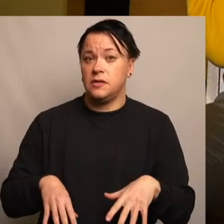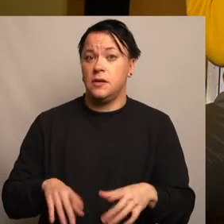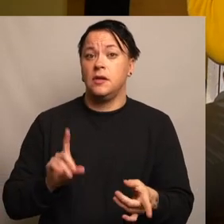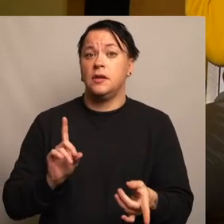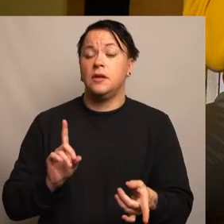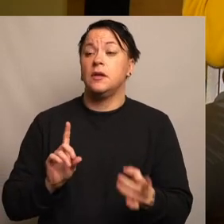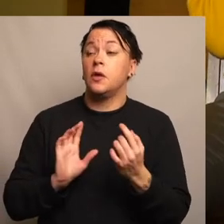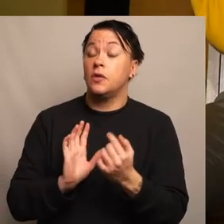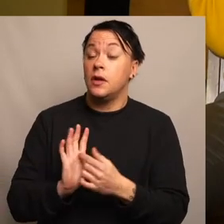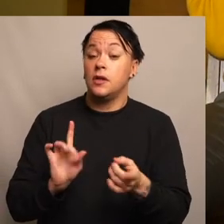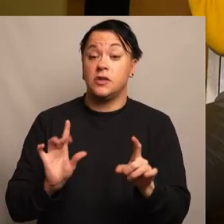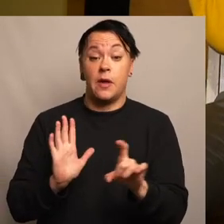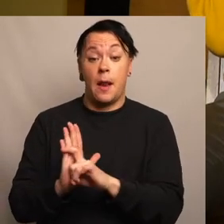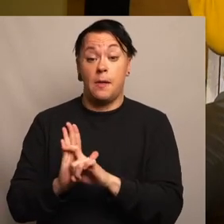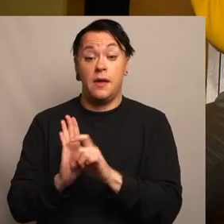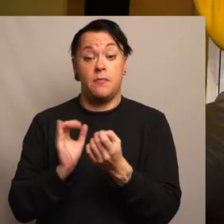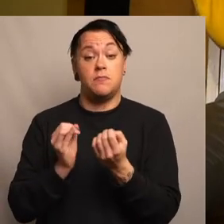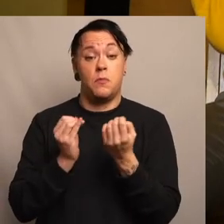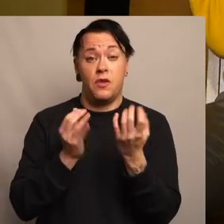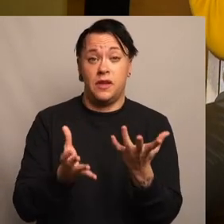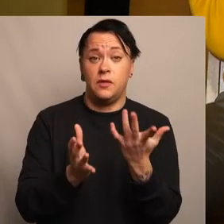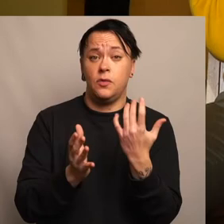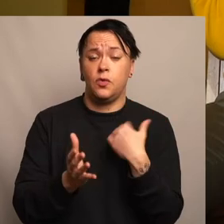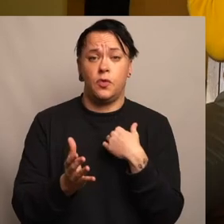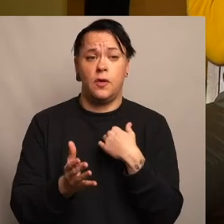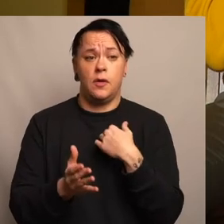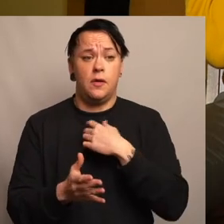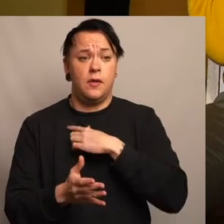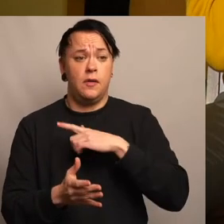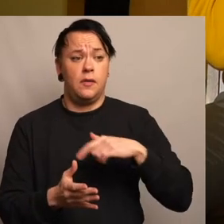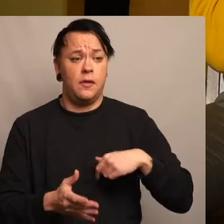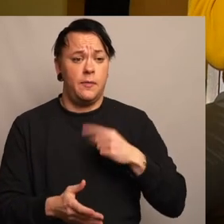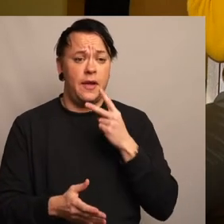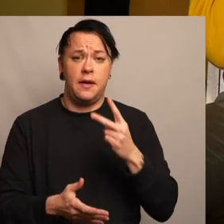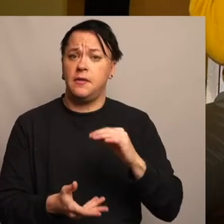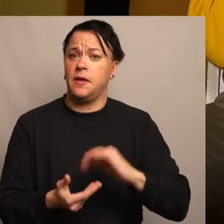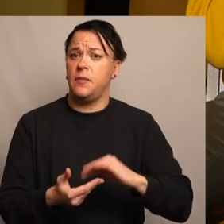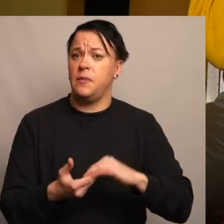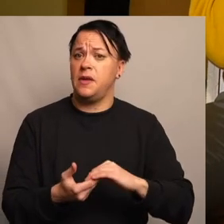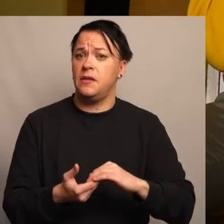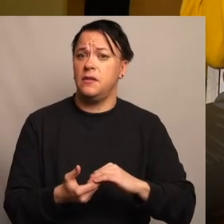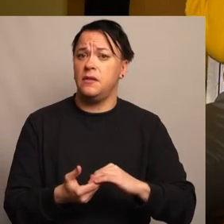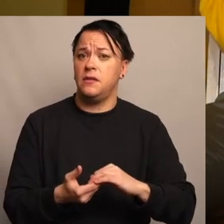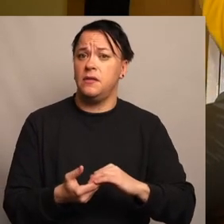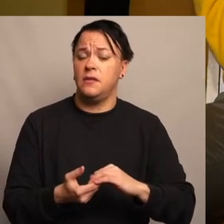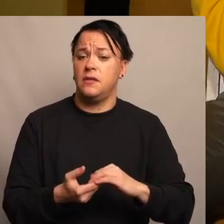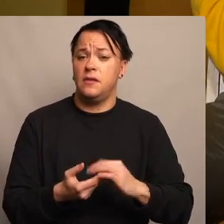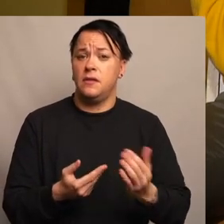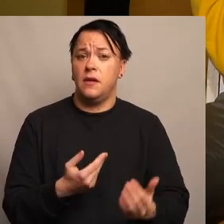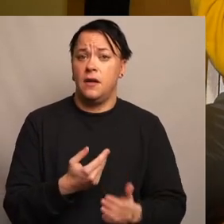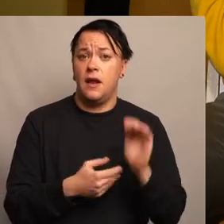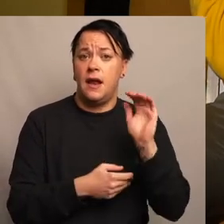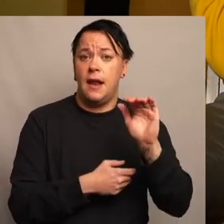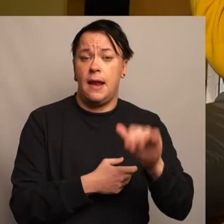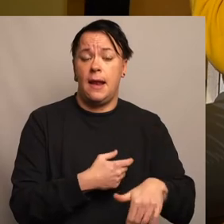law and give up on, we will be look like the Western family and the Western society, that it's not anymore